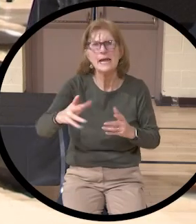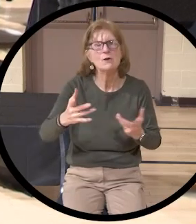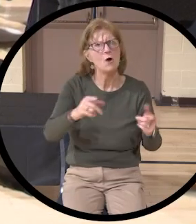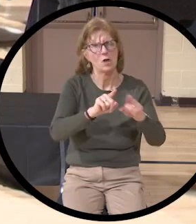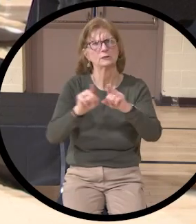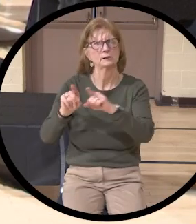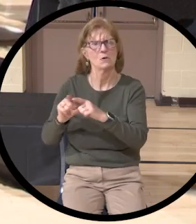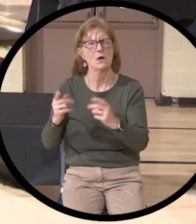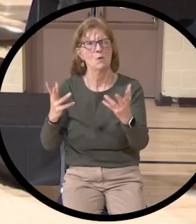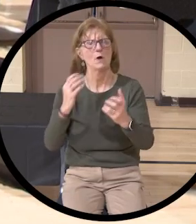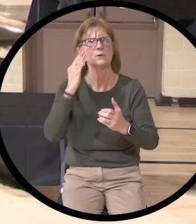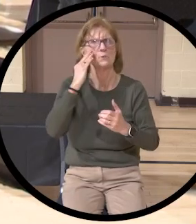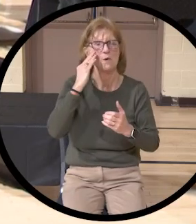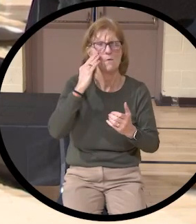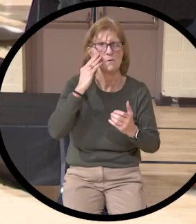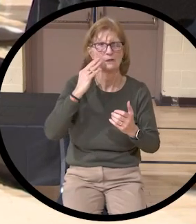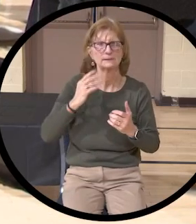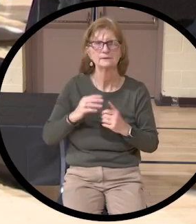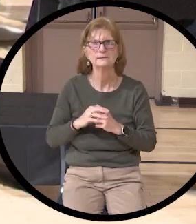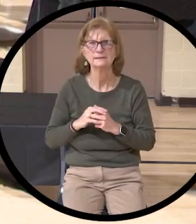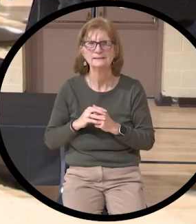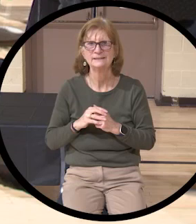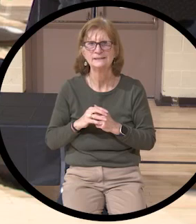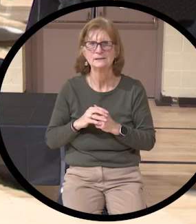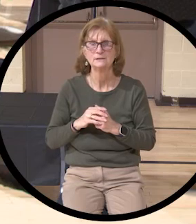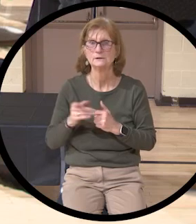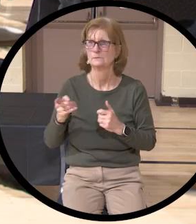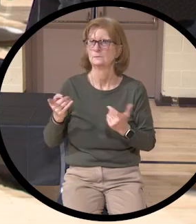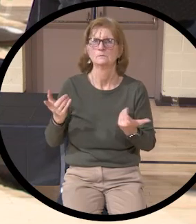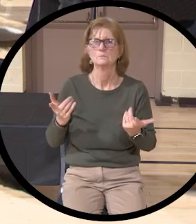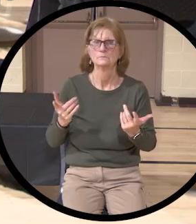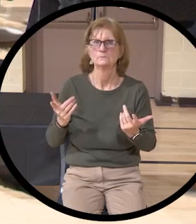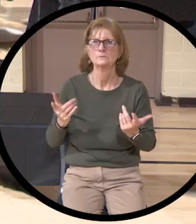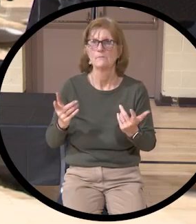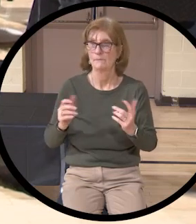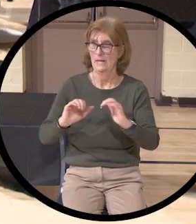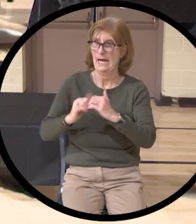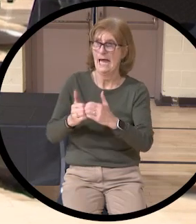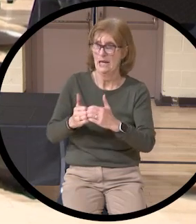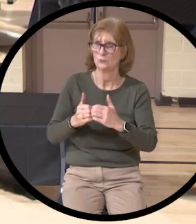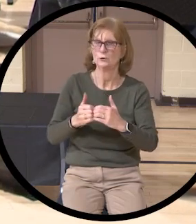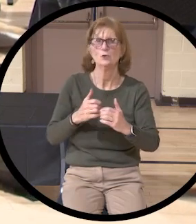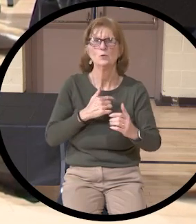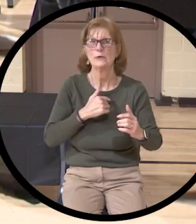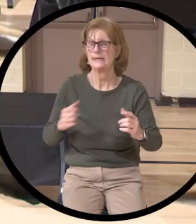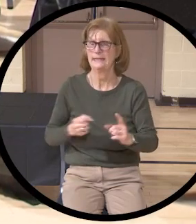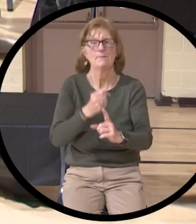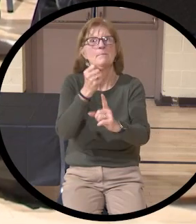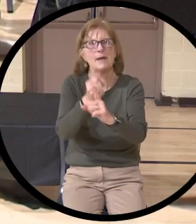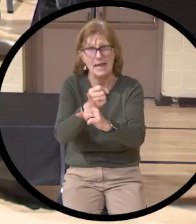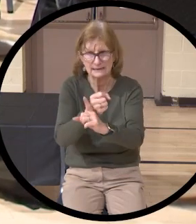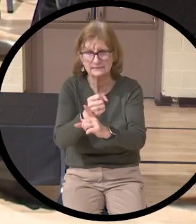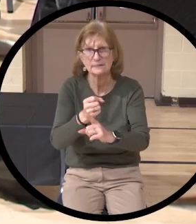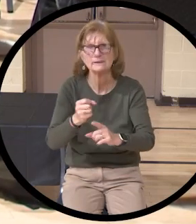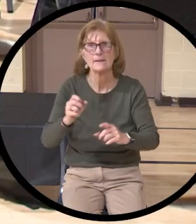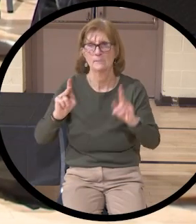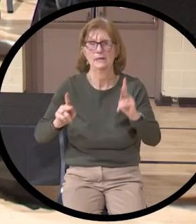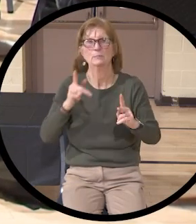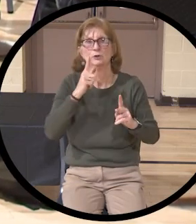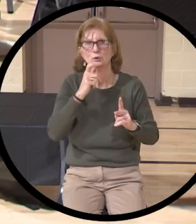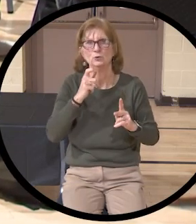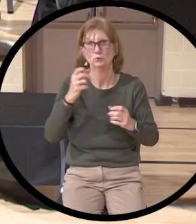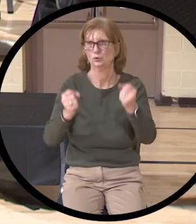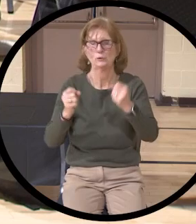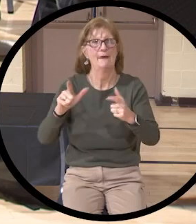how do we actually, and so how do we actually impact the real behavior of drivers in our neighborhoods? I